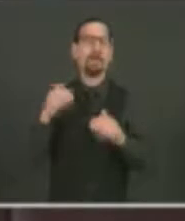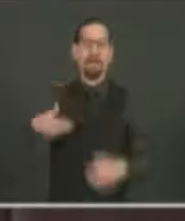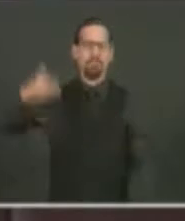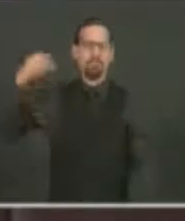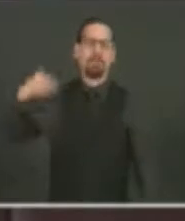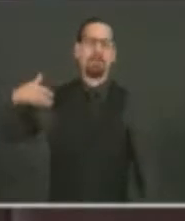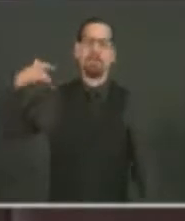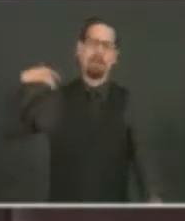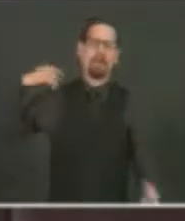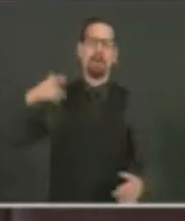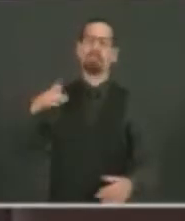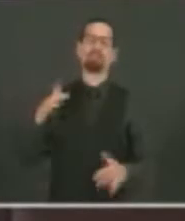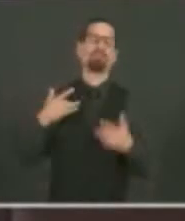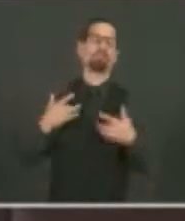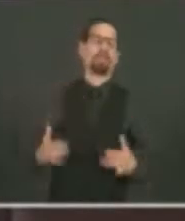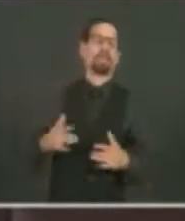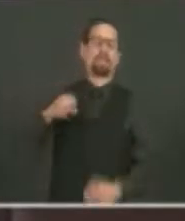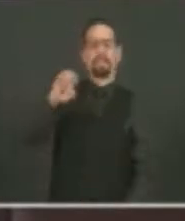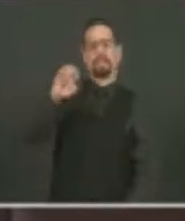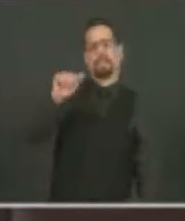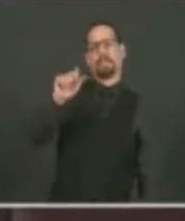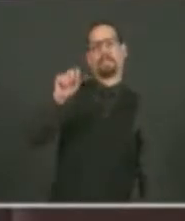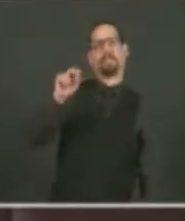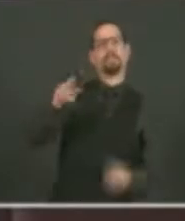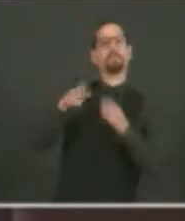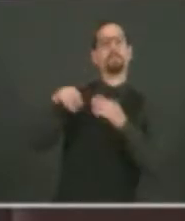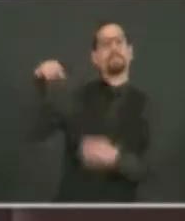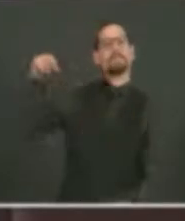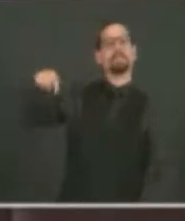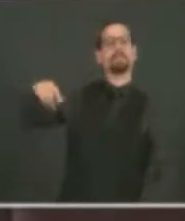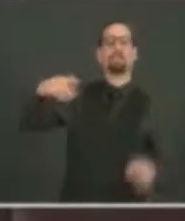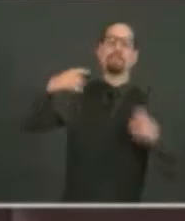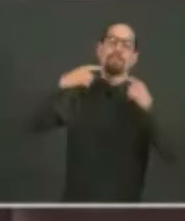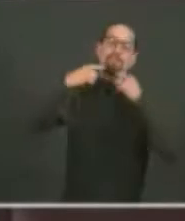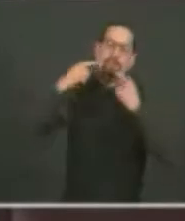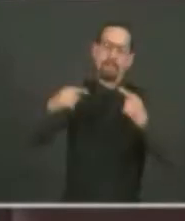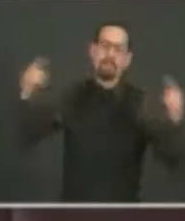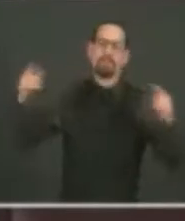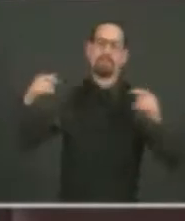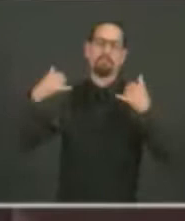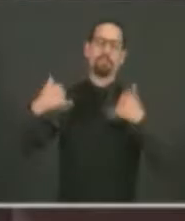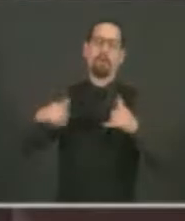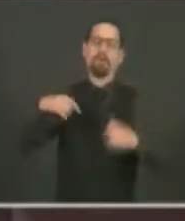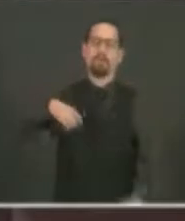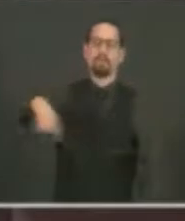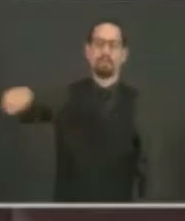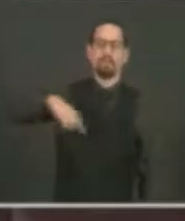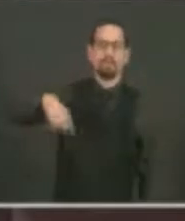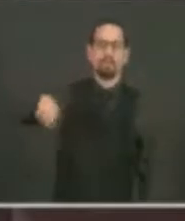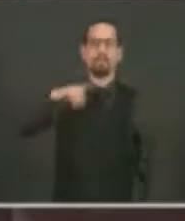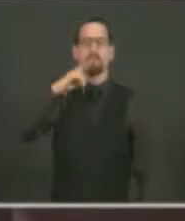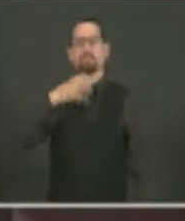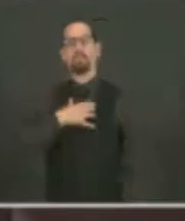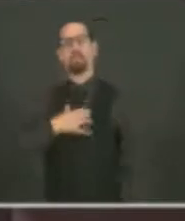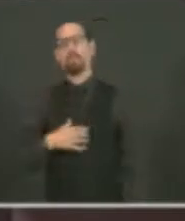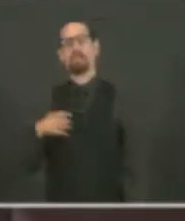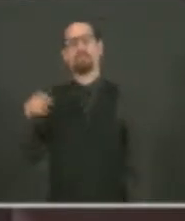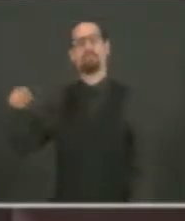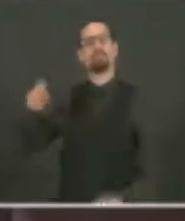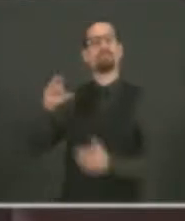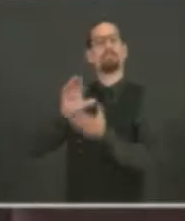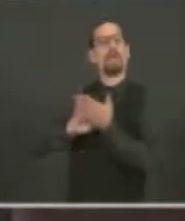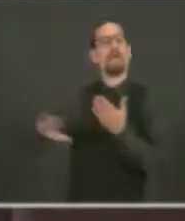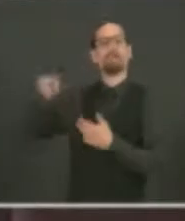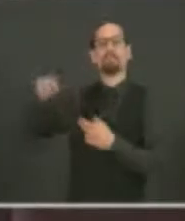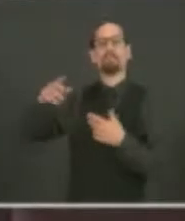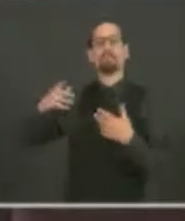it if the college had done more proactively. We knew this was going to be a problem. Having said that, we are where we are